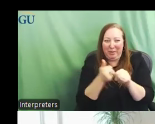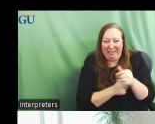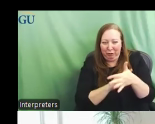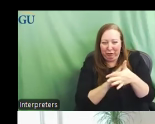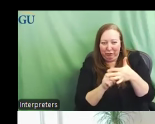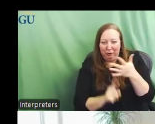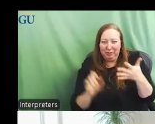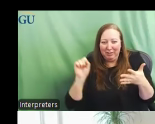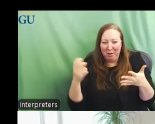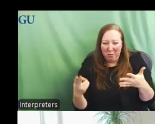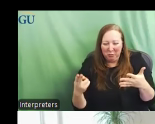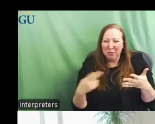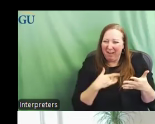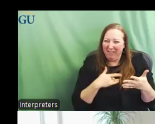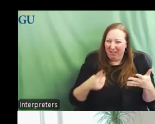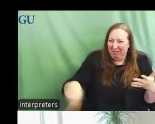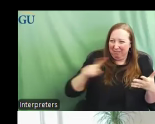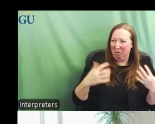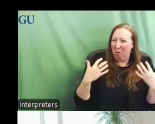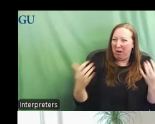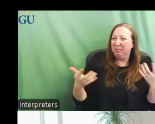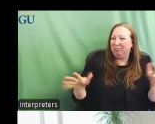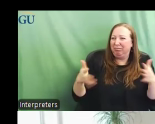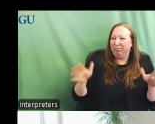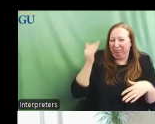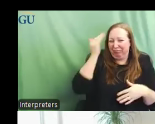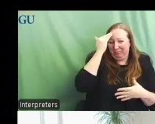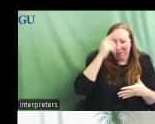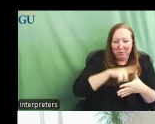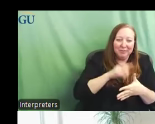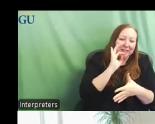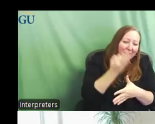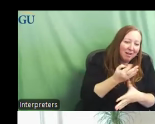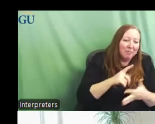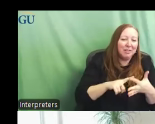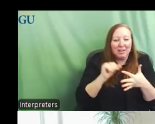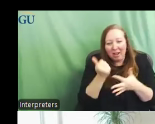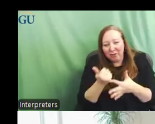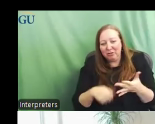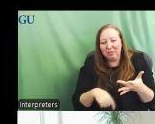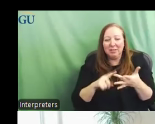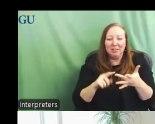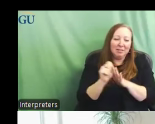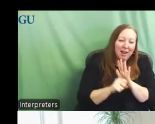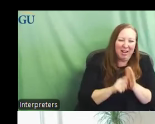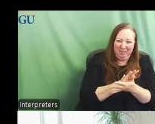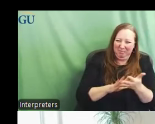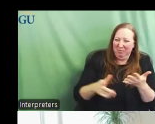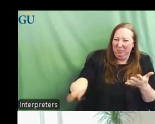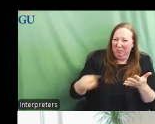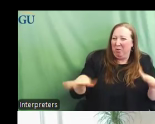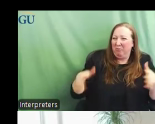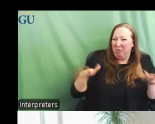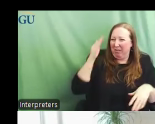kind of has an understanding of who the stakeholders are, who the people are that are interested in this endeavor and